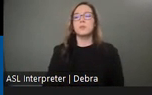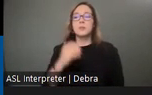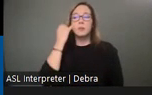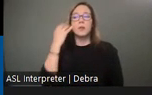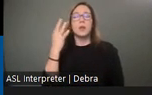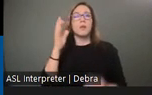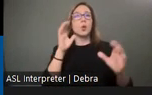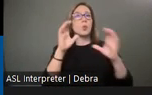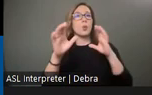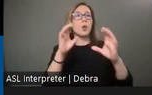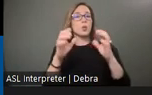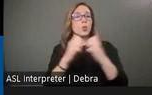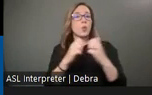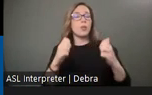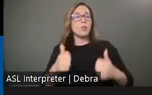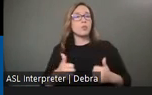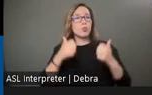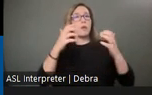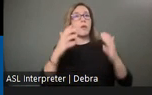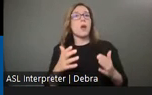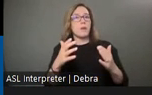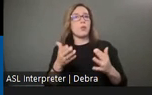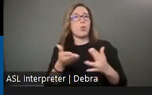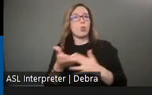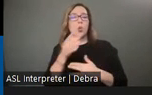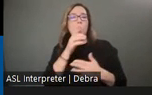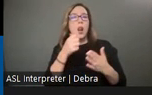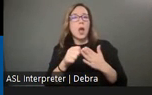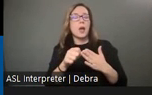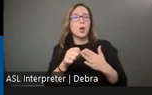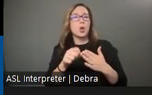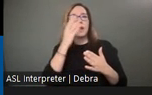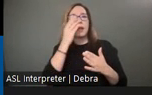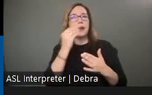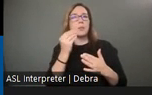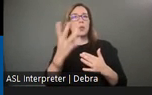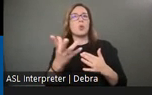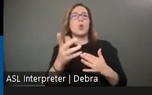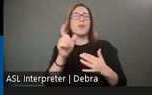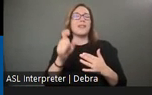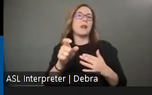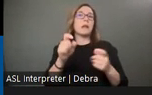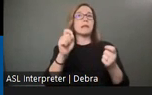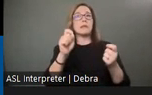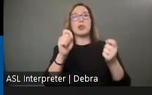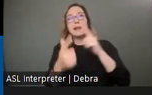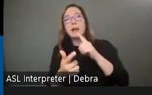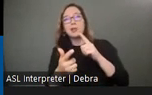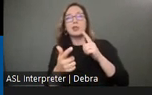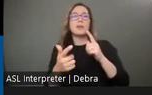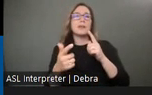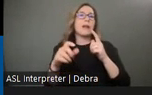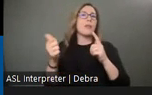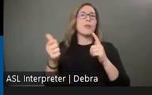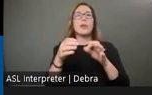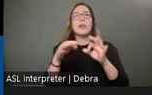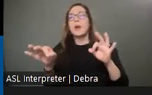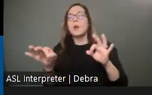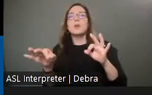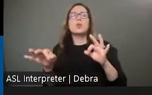with survivors continues to be by letter, highlighting the need for translation to additional languages, how can